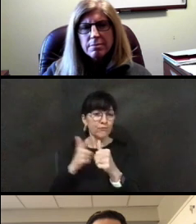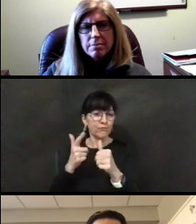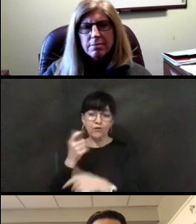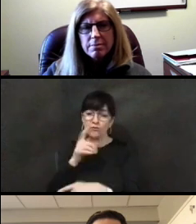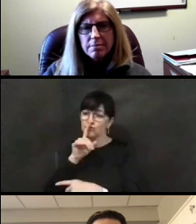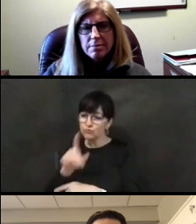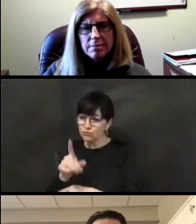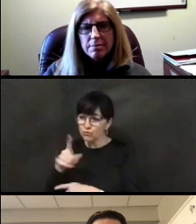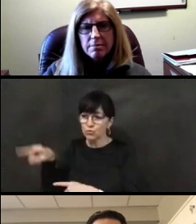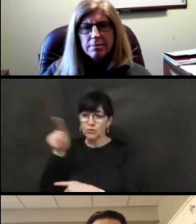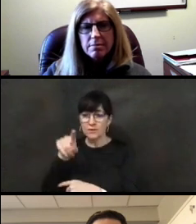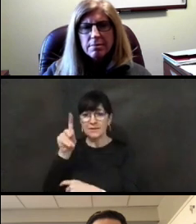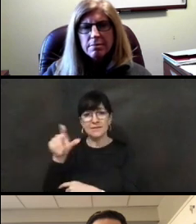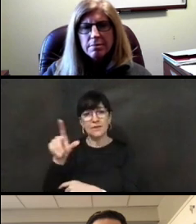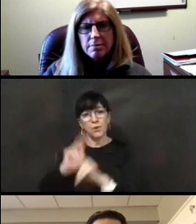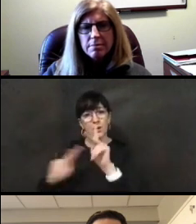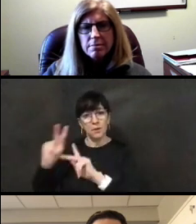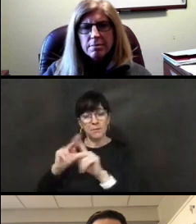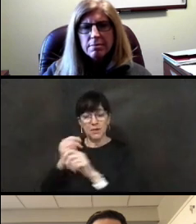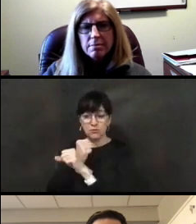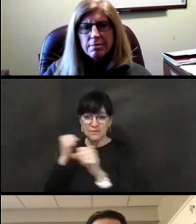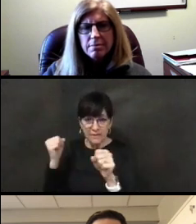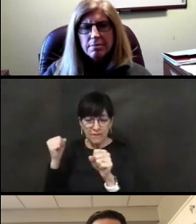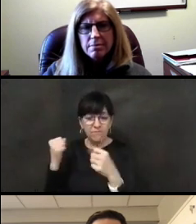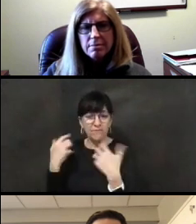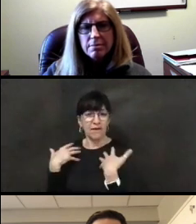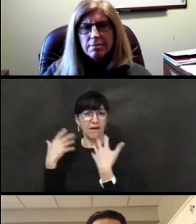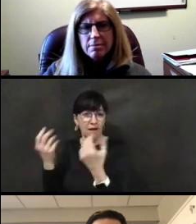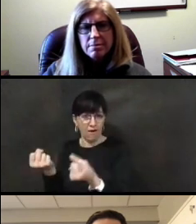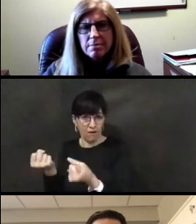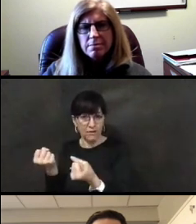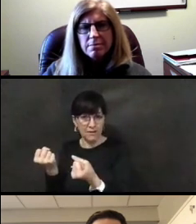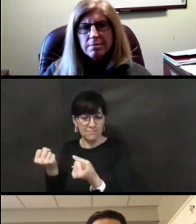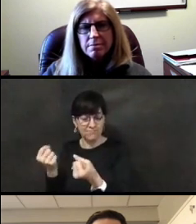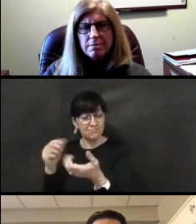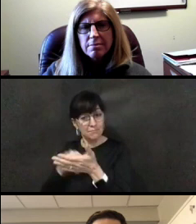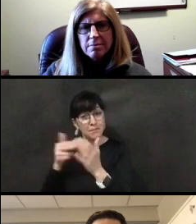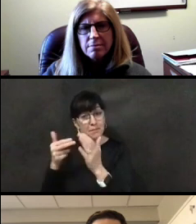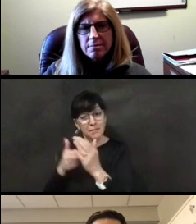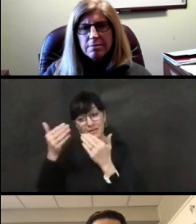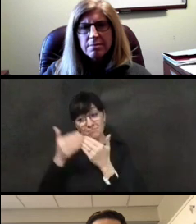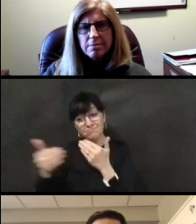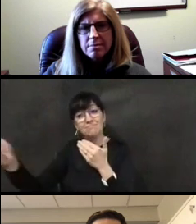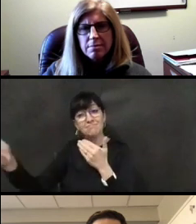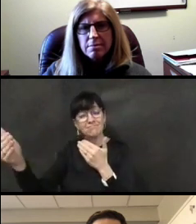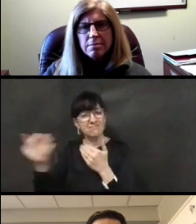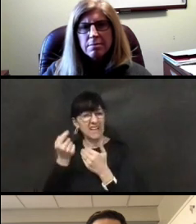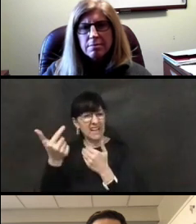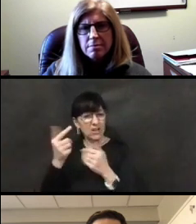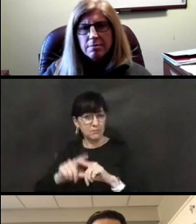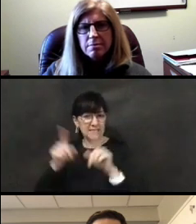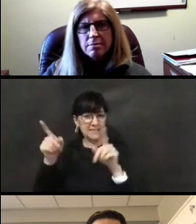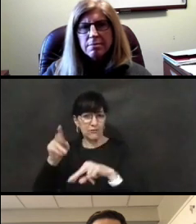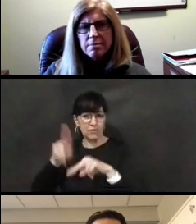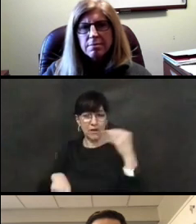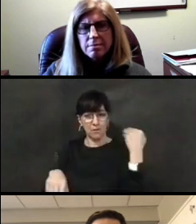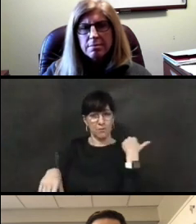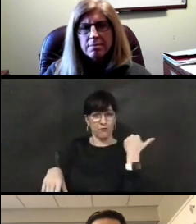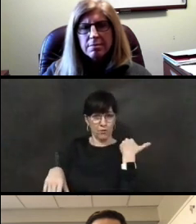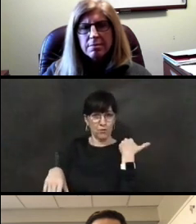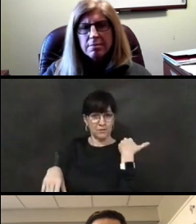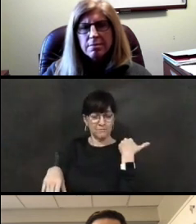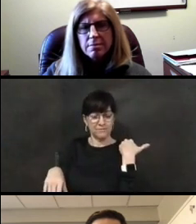and healthy. That means a new normal is going to be a little different than what we've been accustomed to. So tonight, as we move